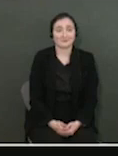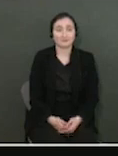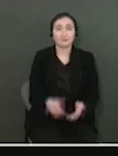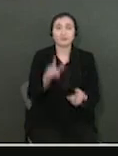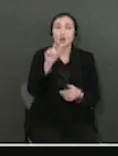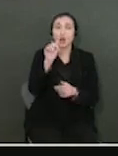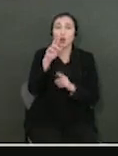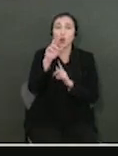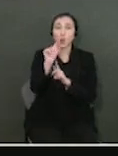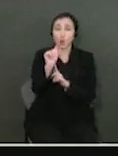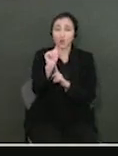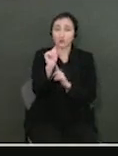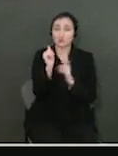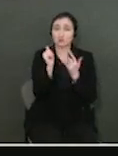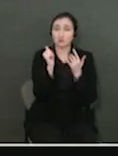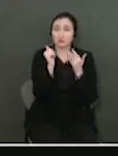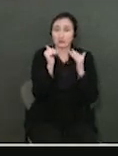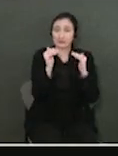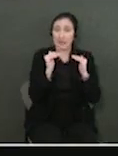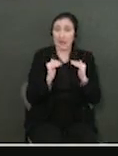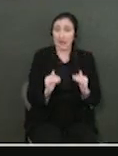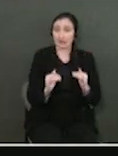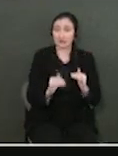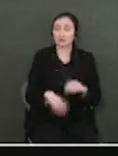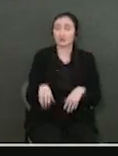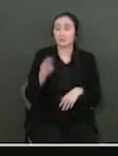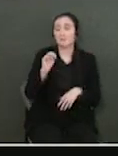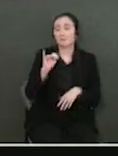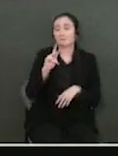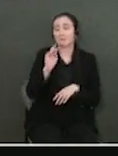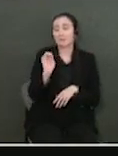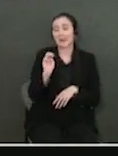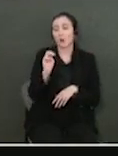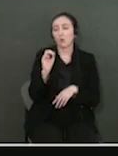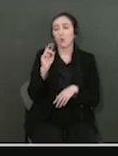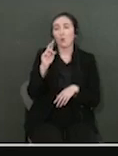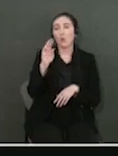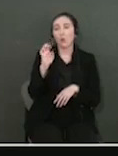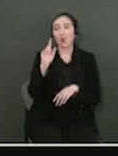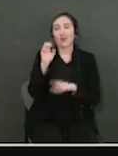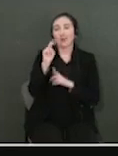Laura, next. Next up, we have Mike Moreland from Bexar County.